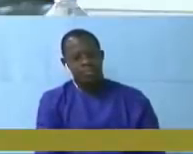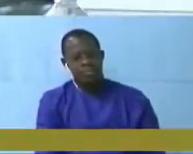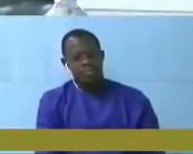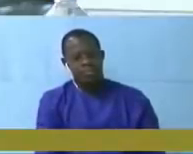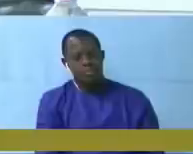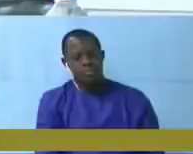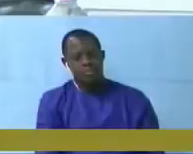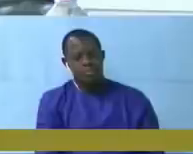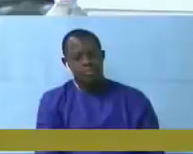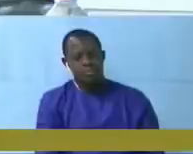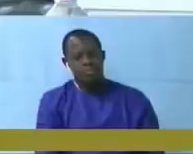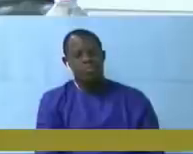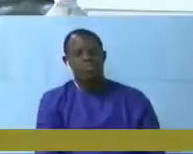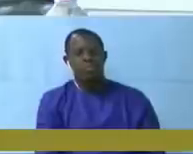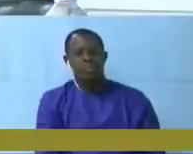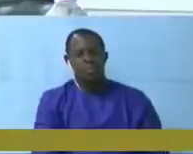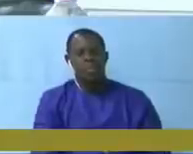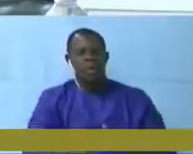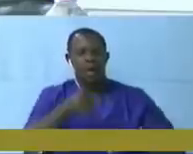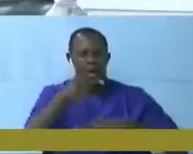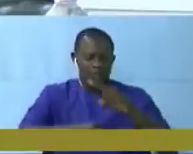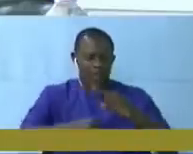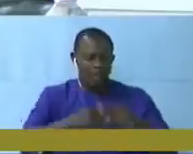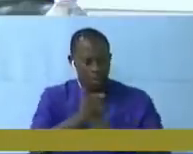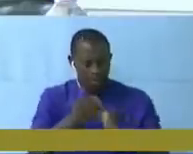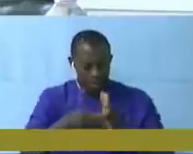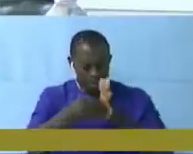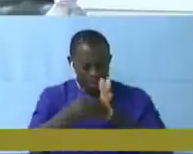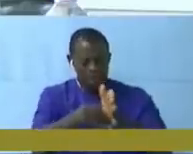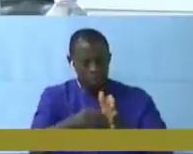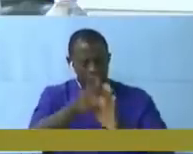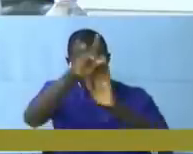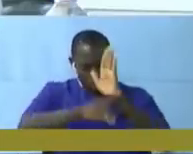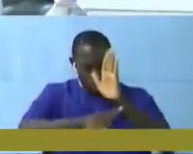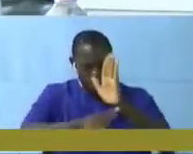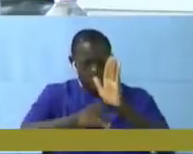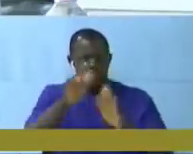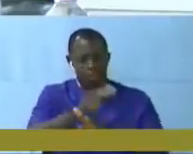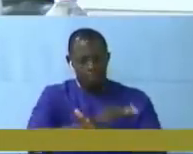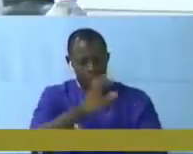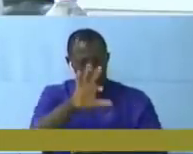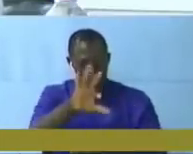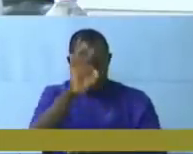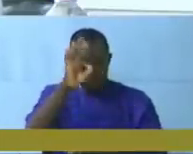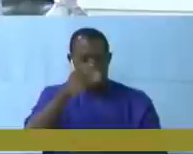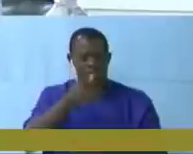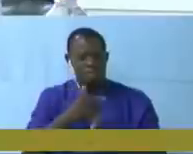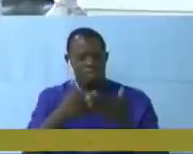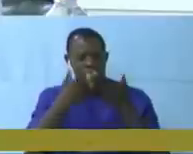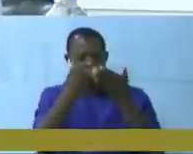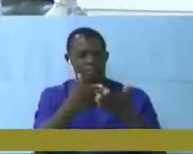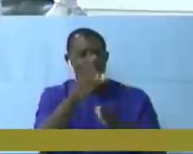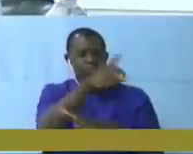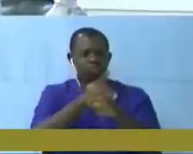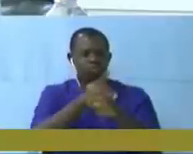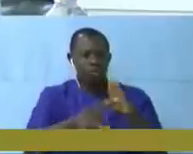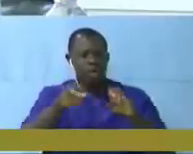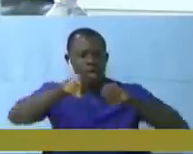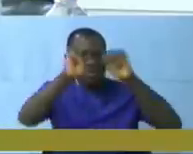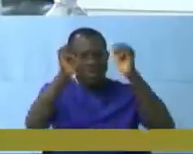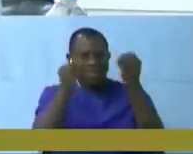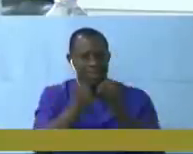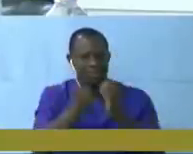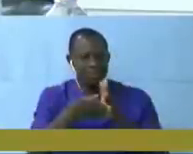adama. Then director of programs before I was appointed executive director, I think around